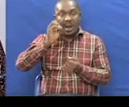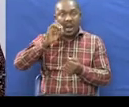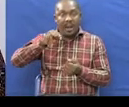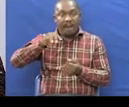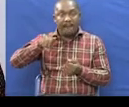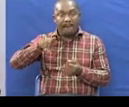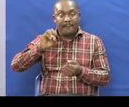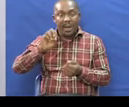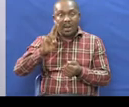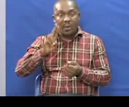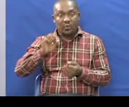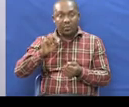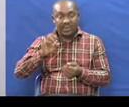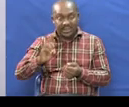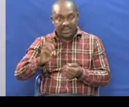only